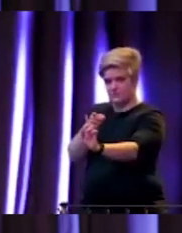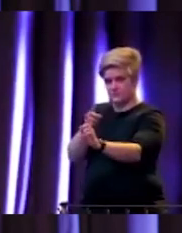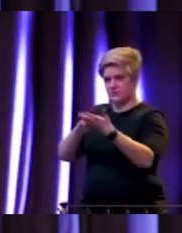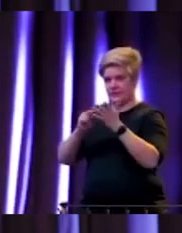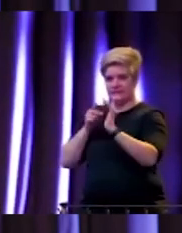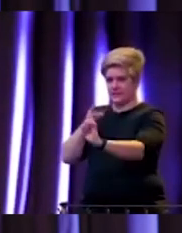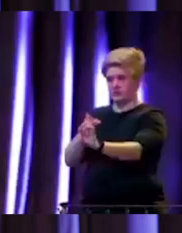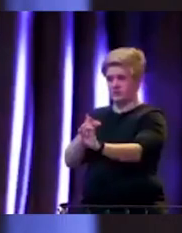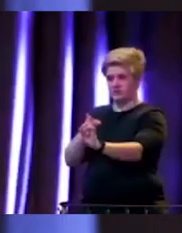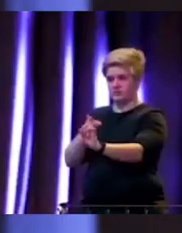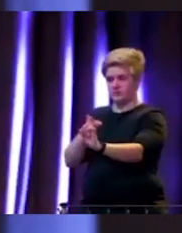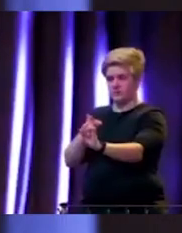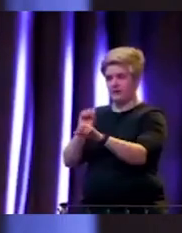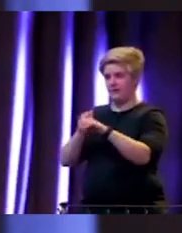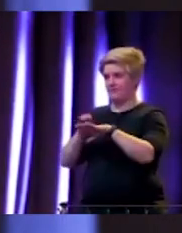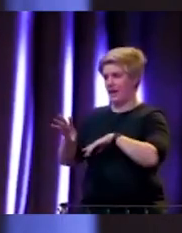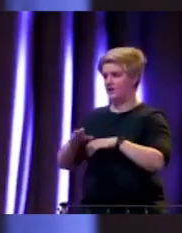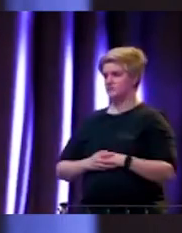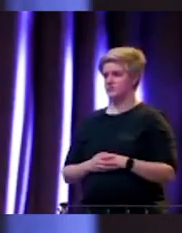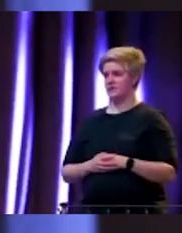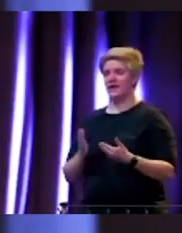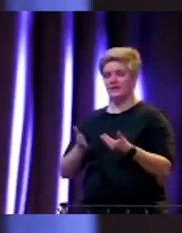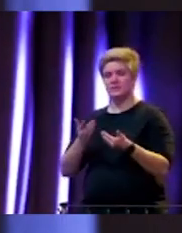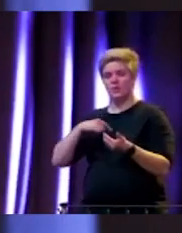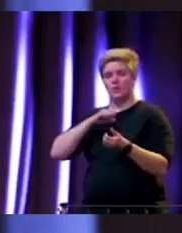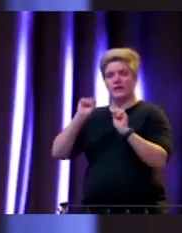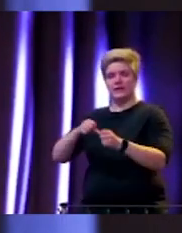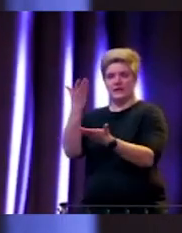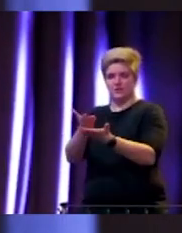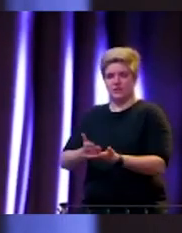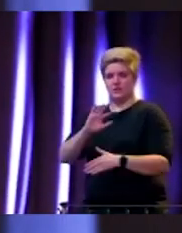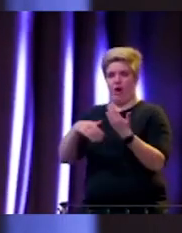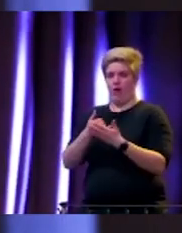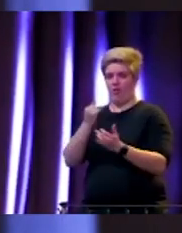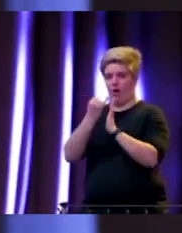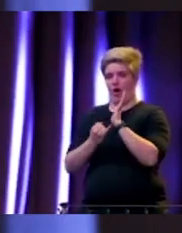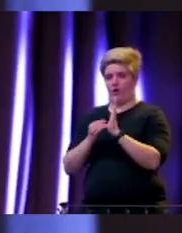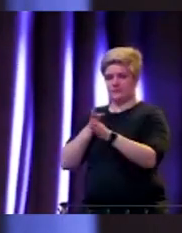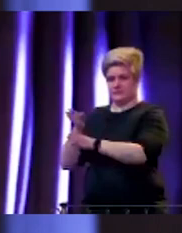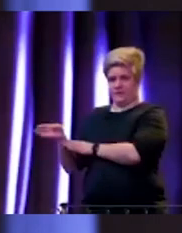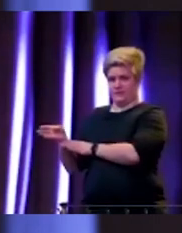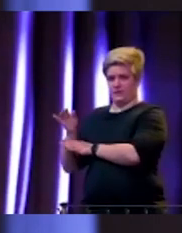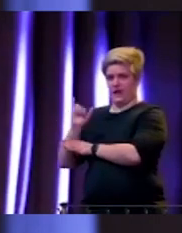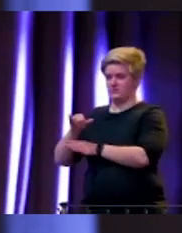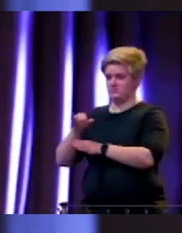discipline as being valuable, right? And so for our specific organization, it's saying,